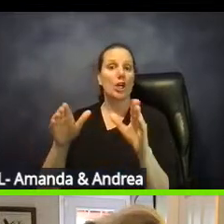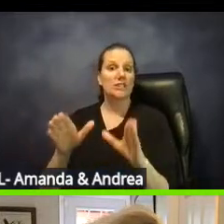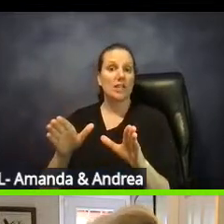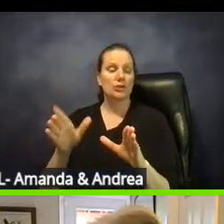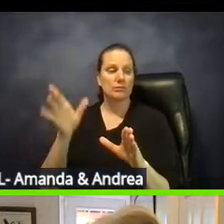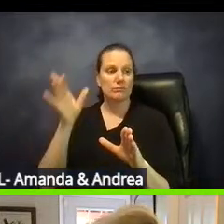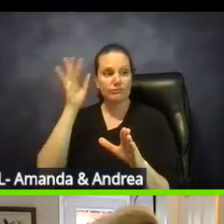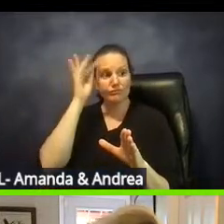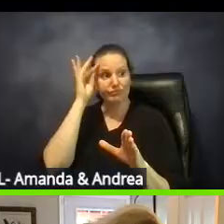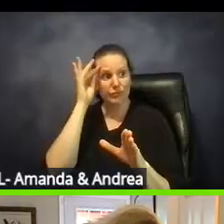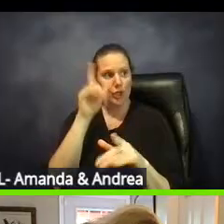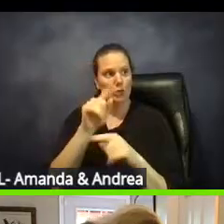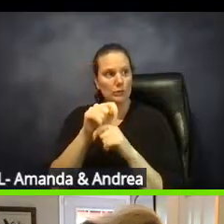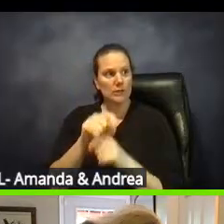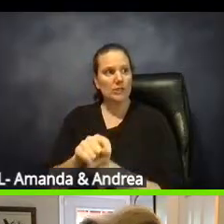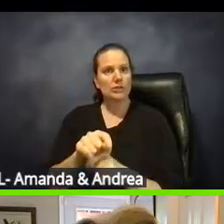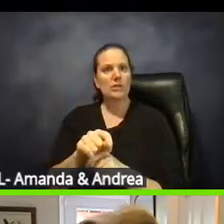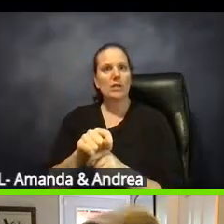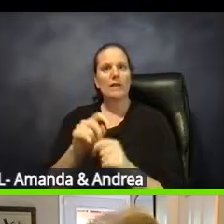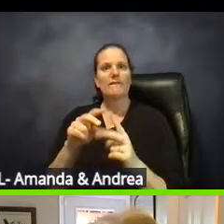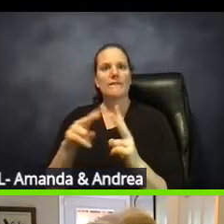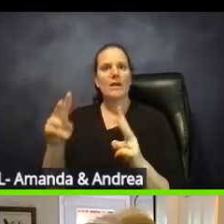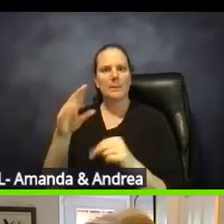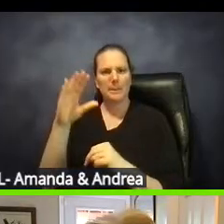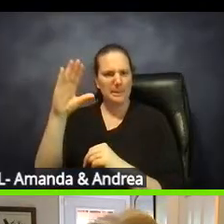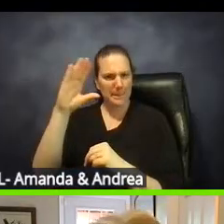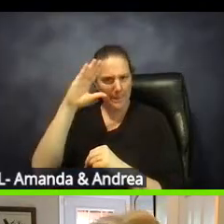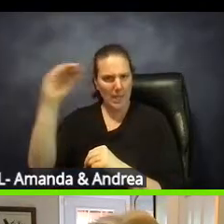has traditionally been very male.